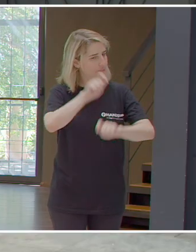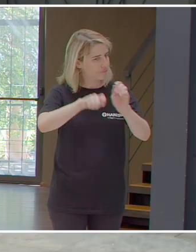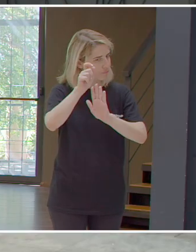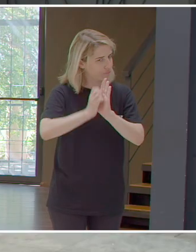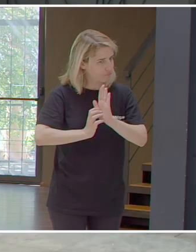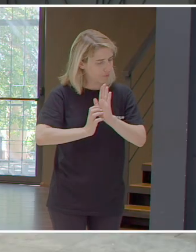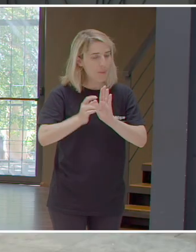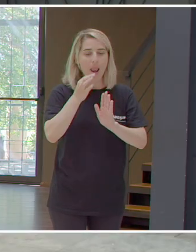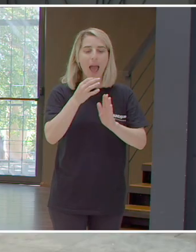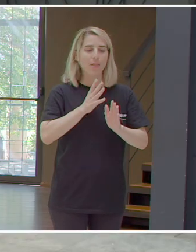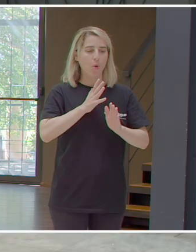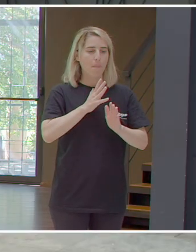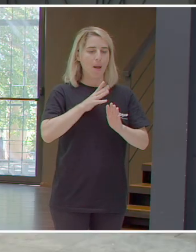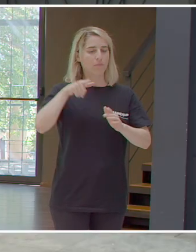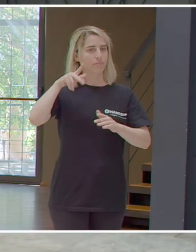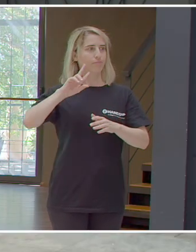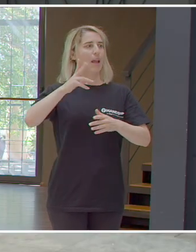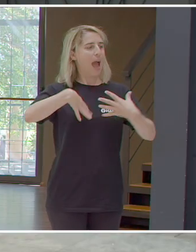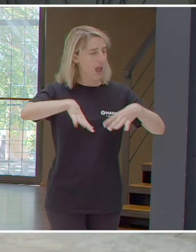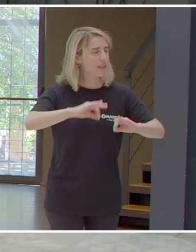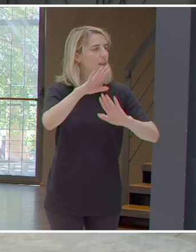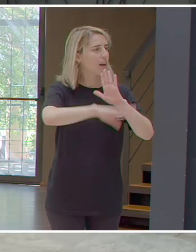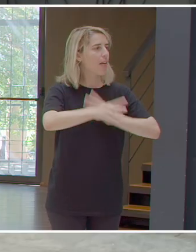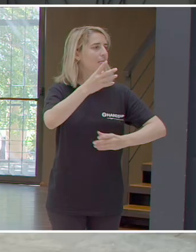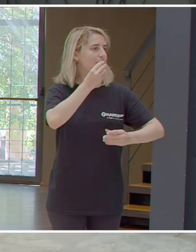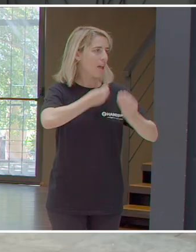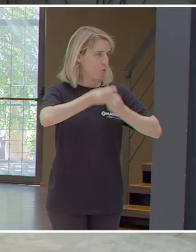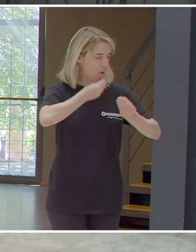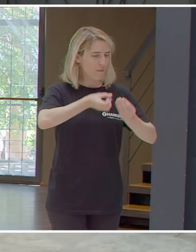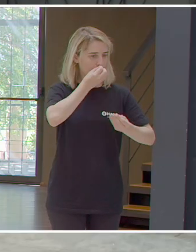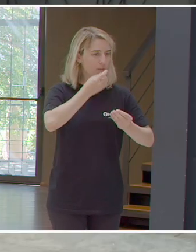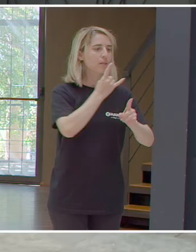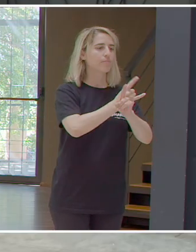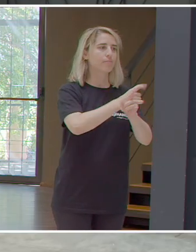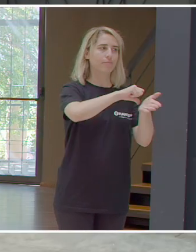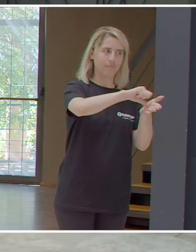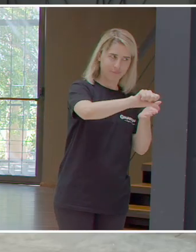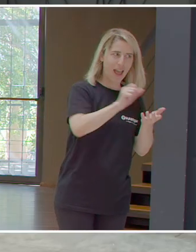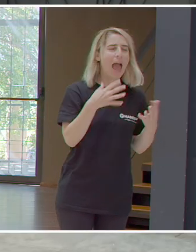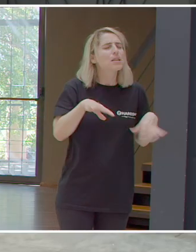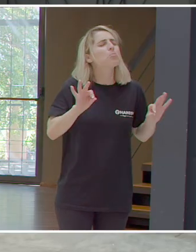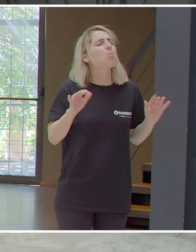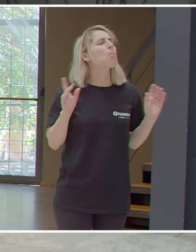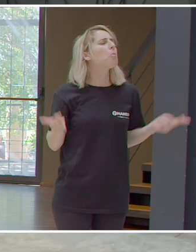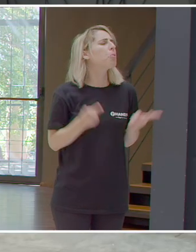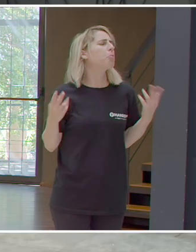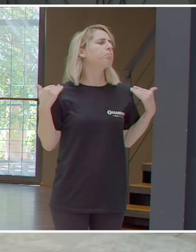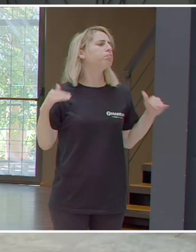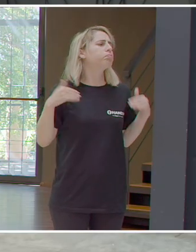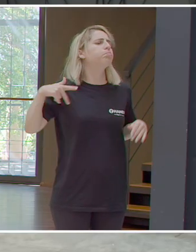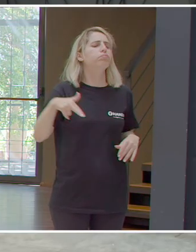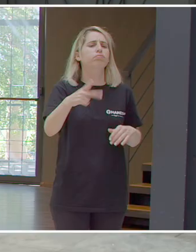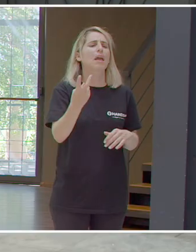on a plant-based diet and lifestyle changes, so as crossing out the alcohol and adding in gentle movement, which would be 20 minutes